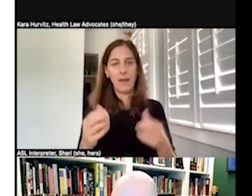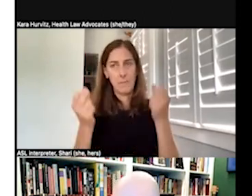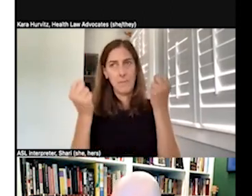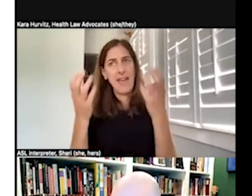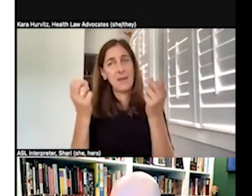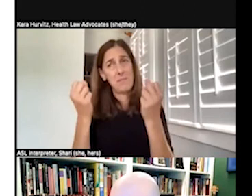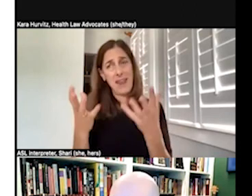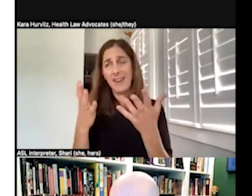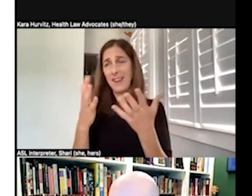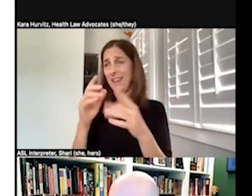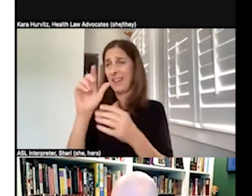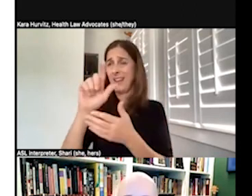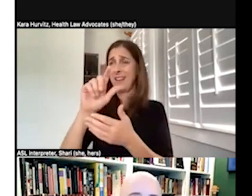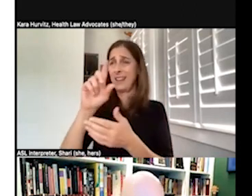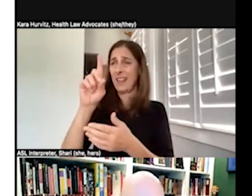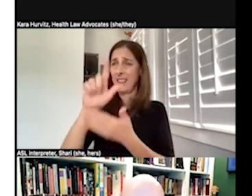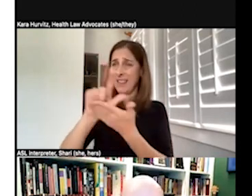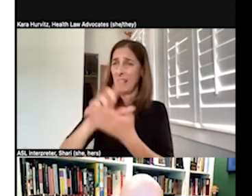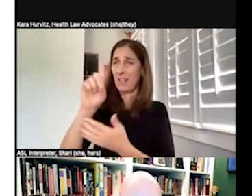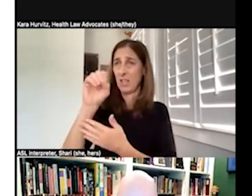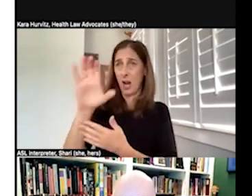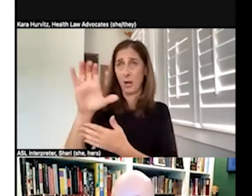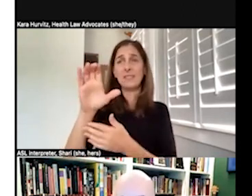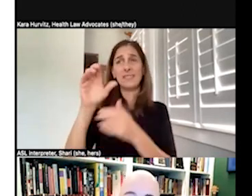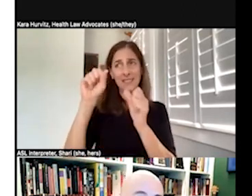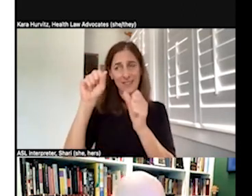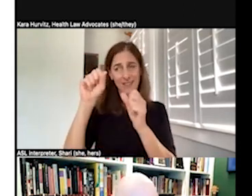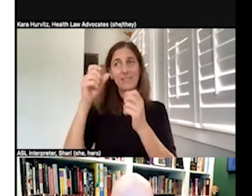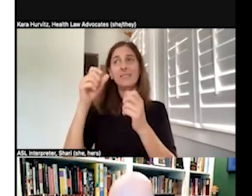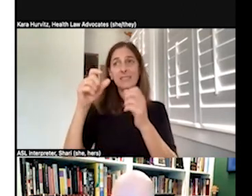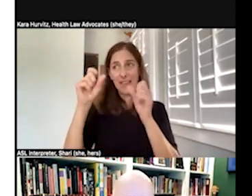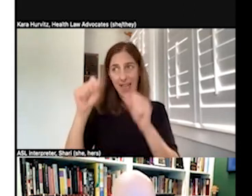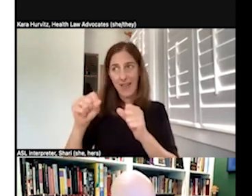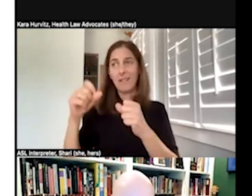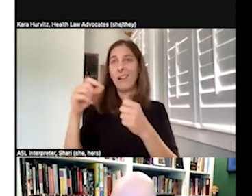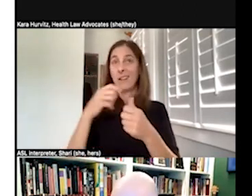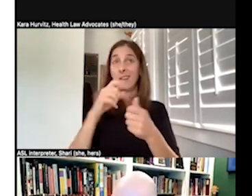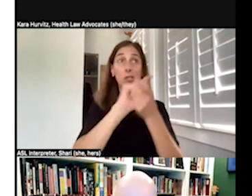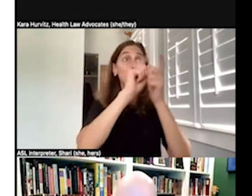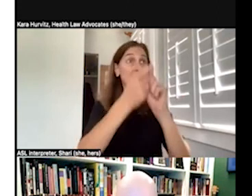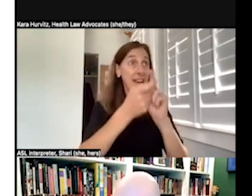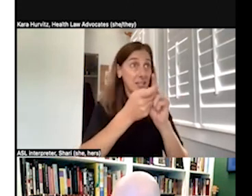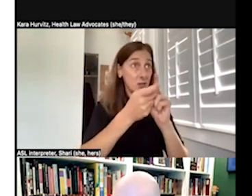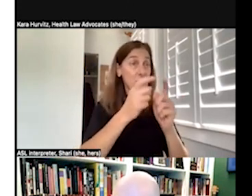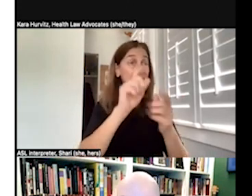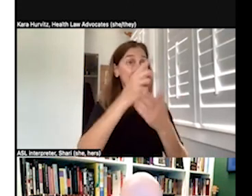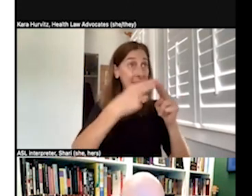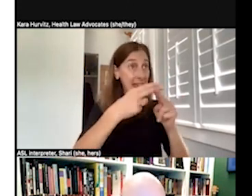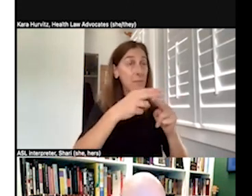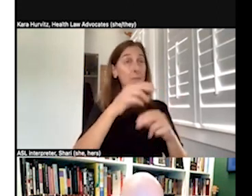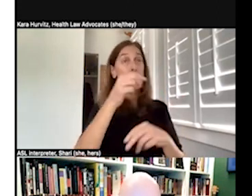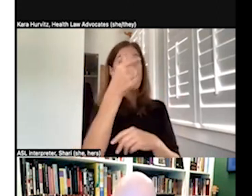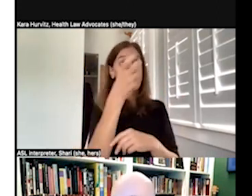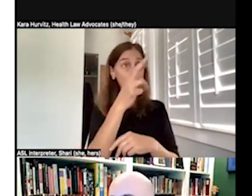name and gender markers, like health insurance or life insurance or homeowners insurance, renters insurance, all of